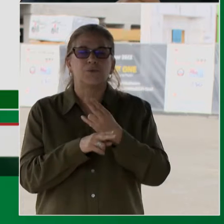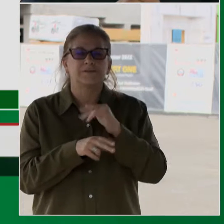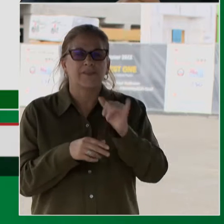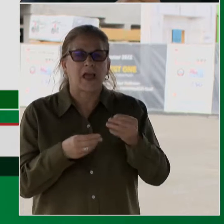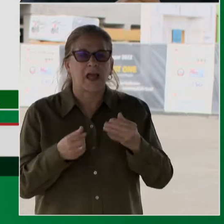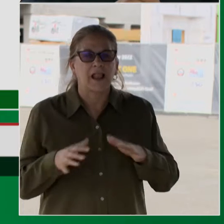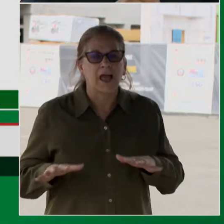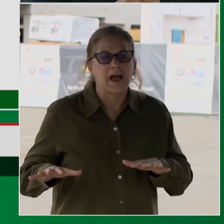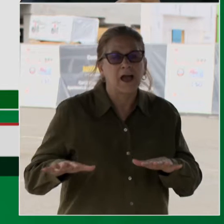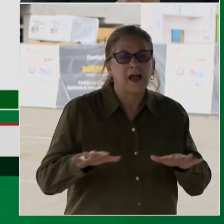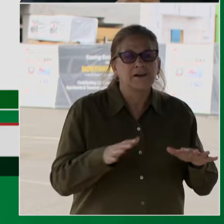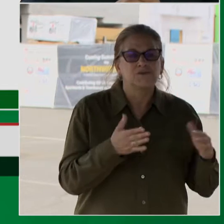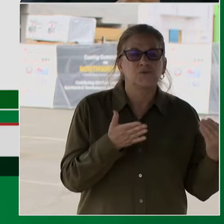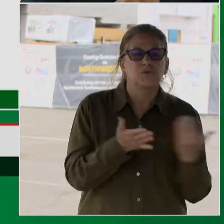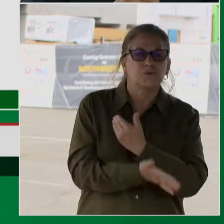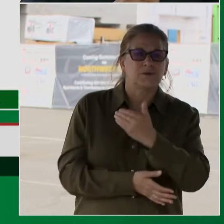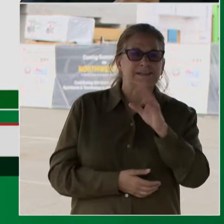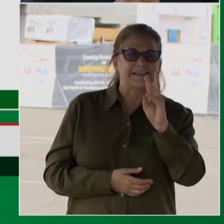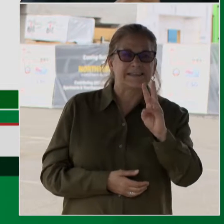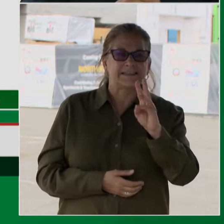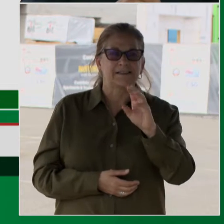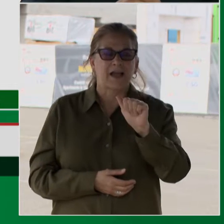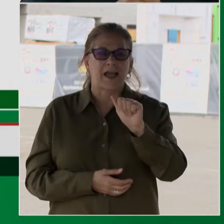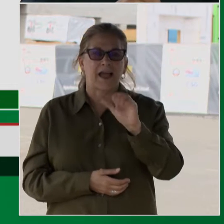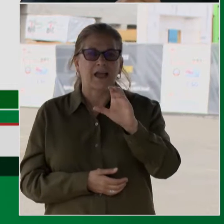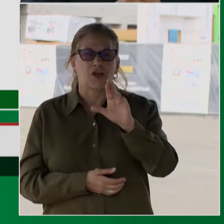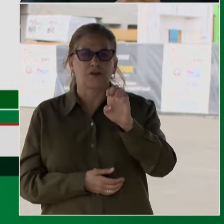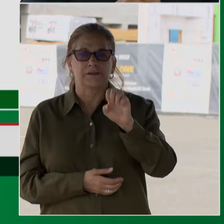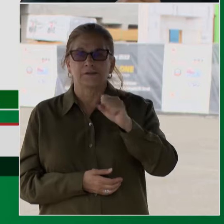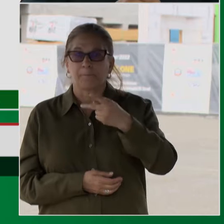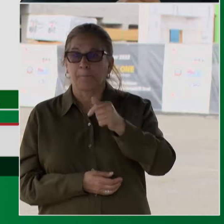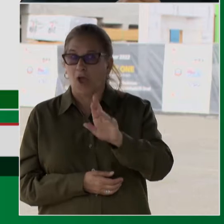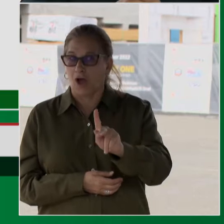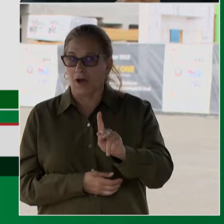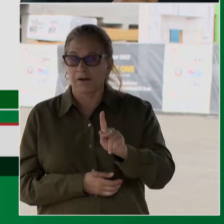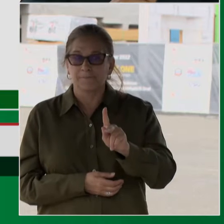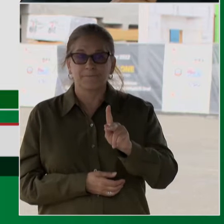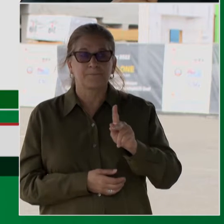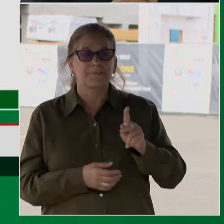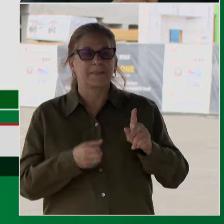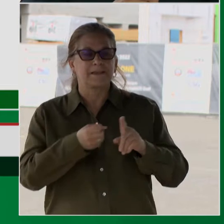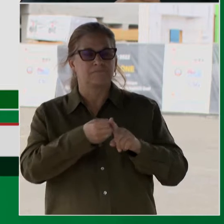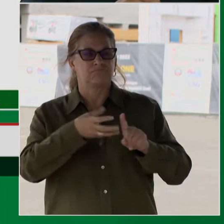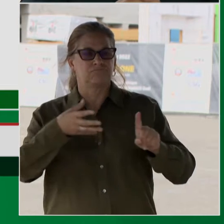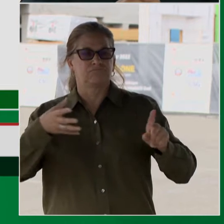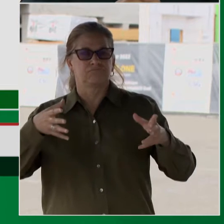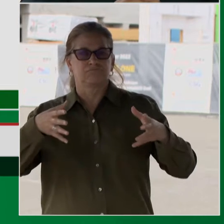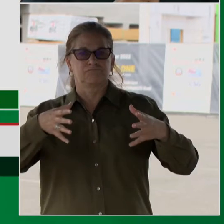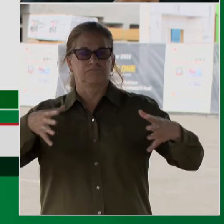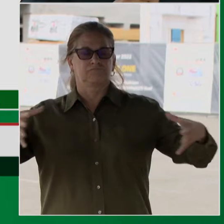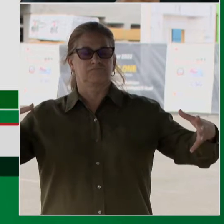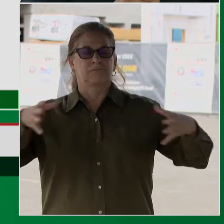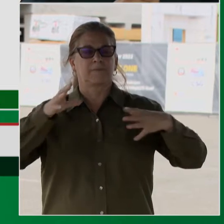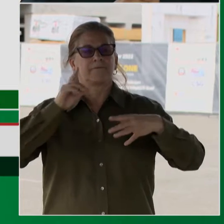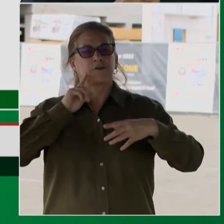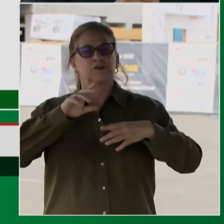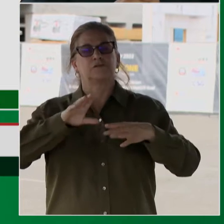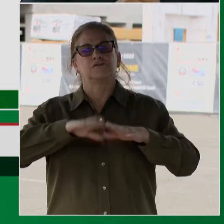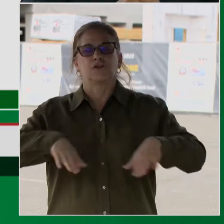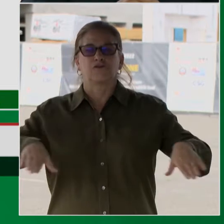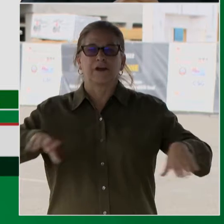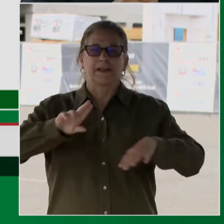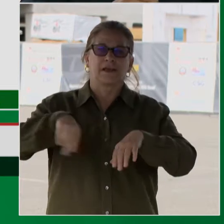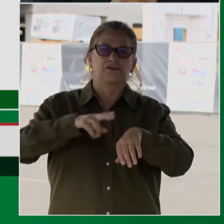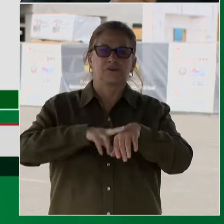park, and expanded facilities for the world-renowned Children's National Medical Center. So this is a multifaceted, multi-purpose